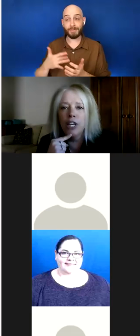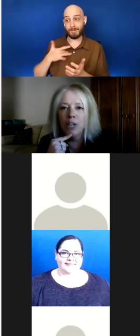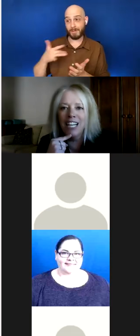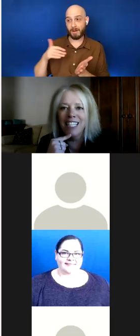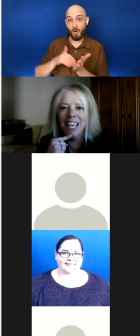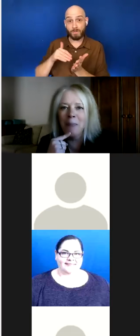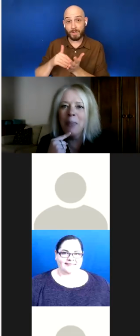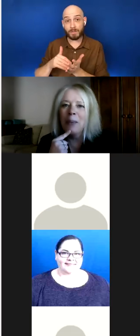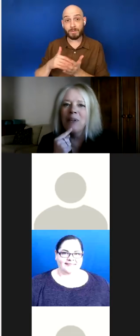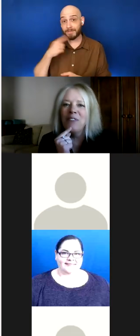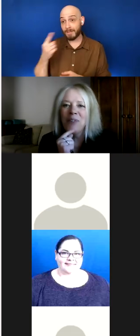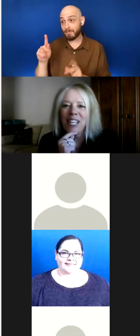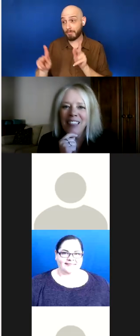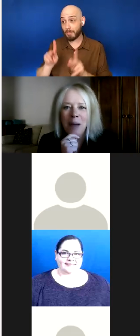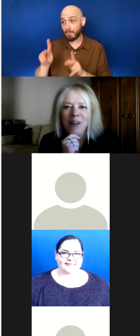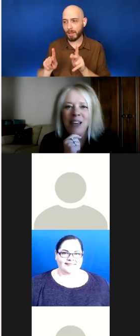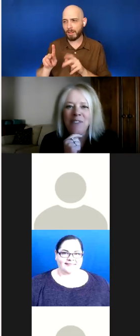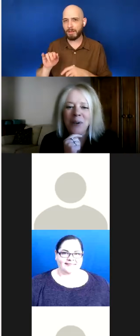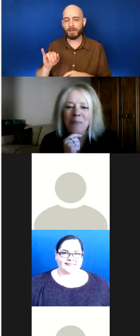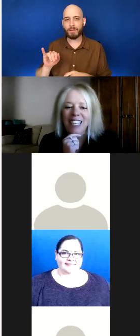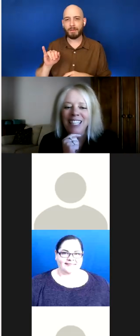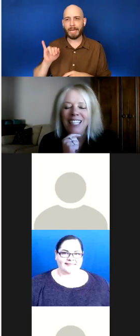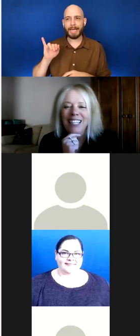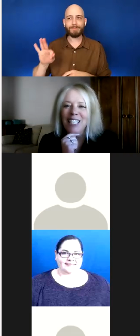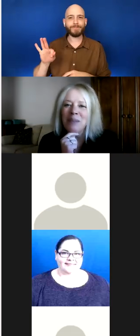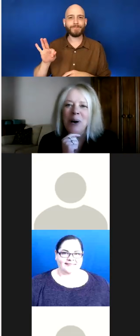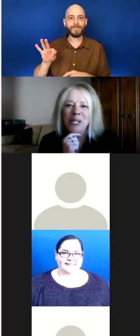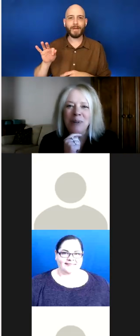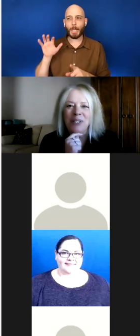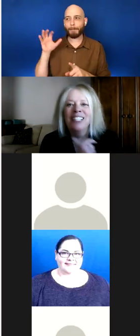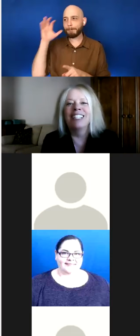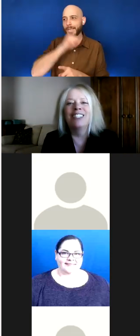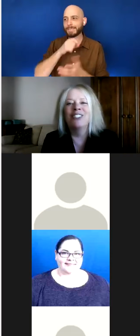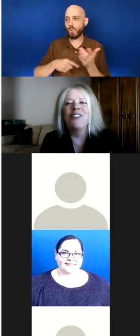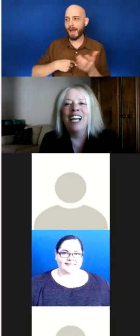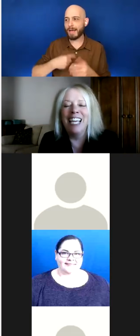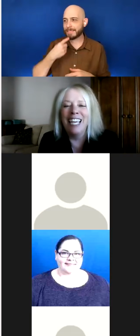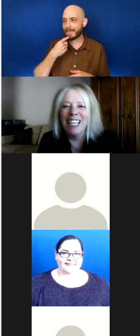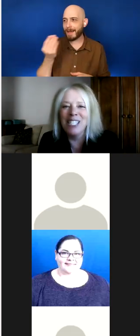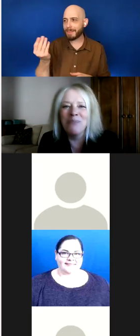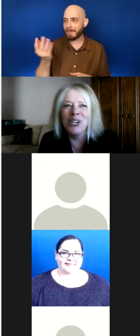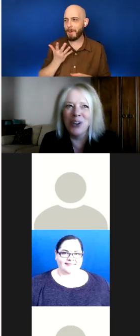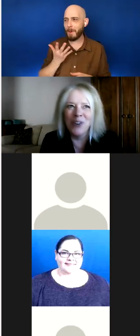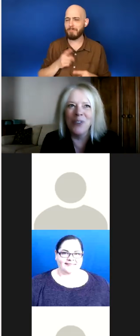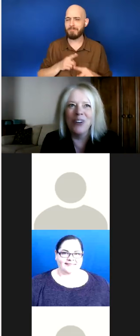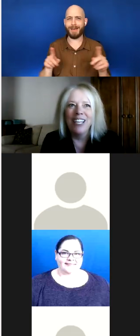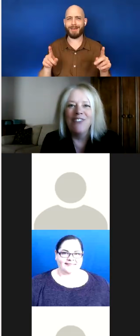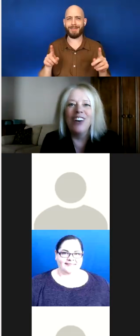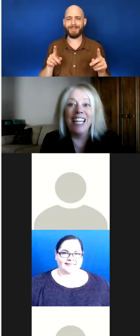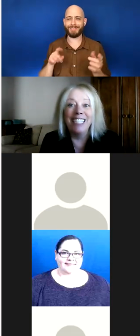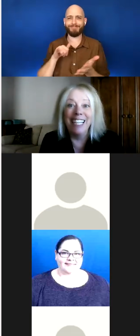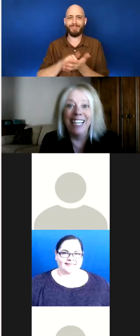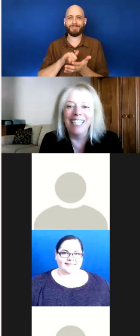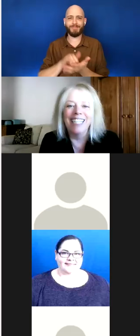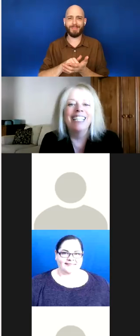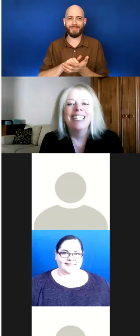you don't hear what I say. But if you really think about that for a minute, that's impossible because there's no way I can let someone know what